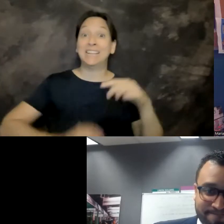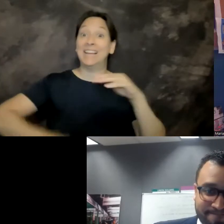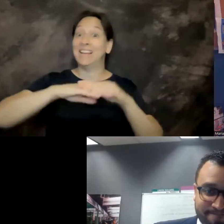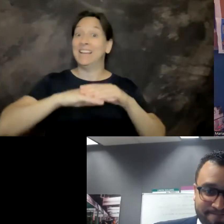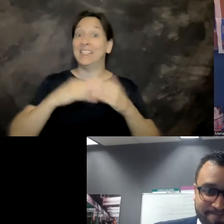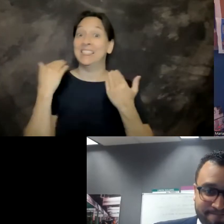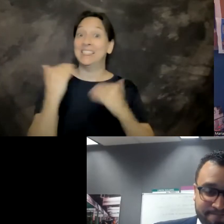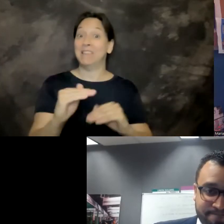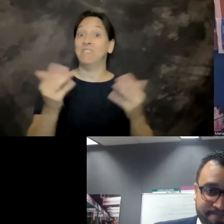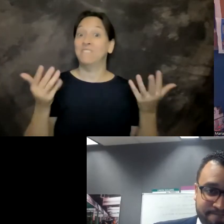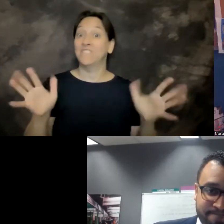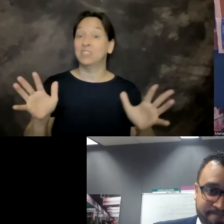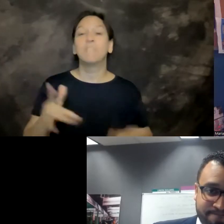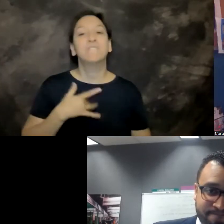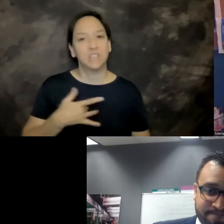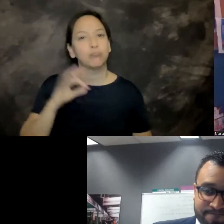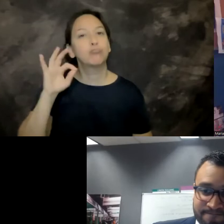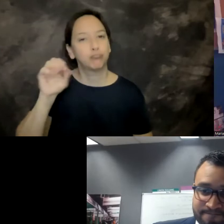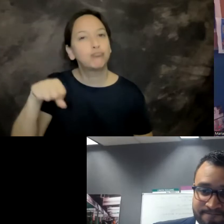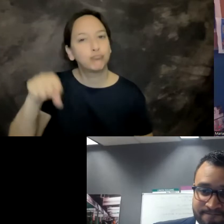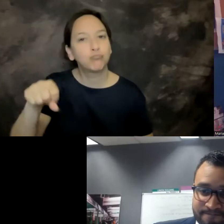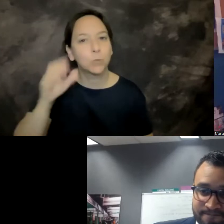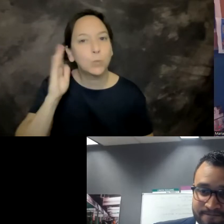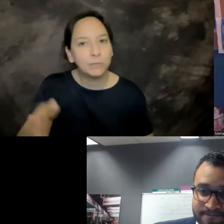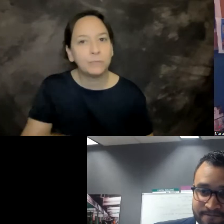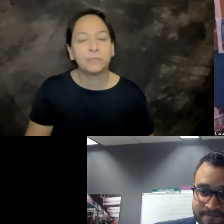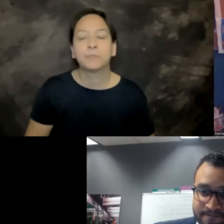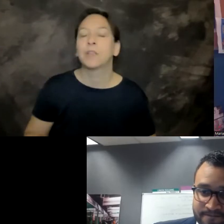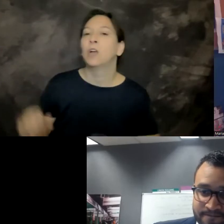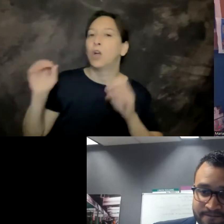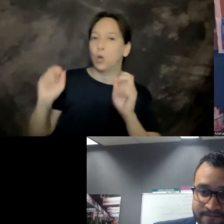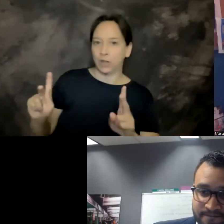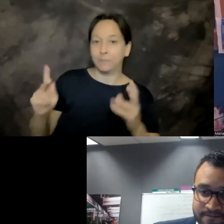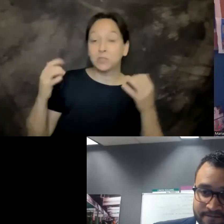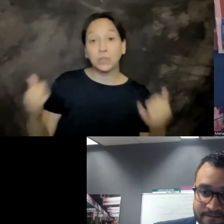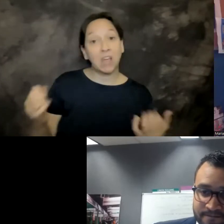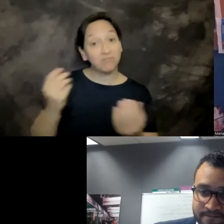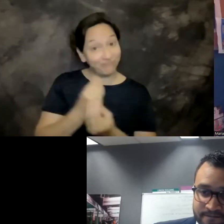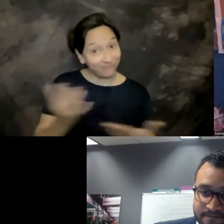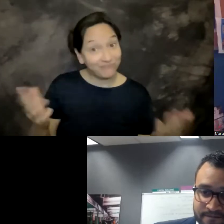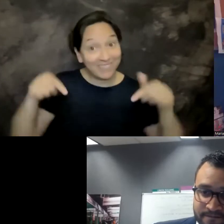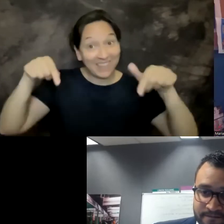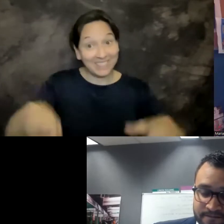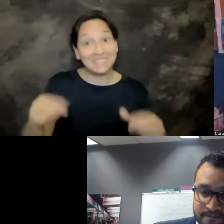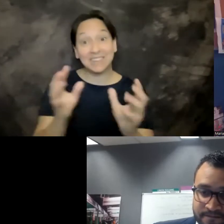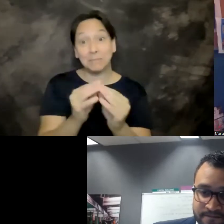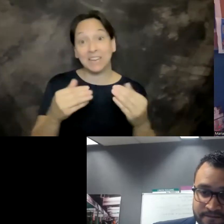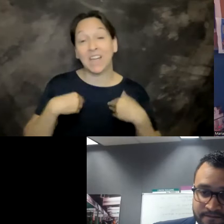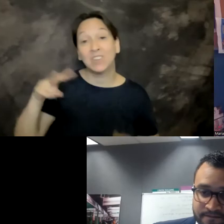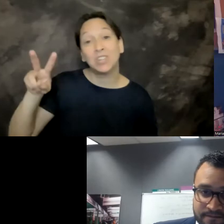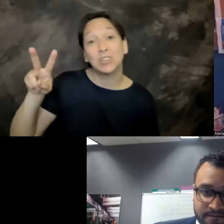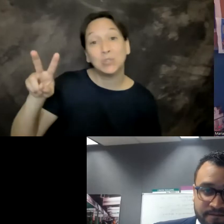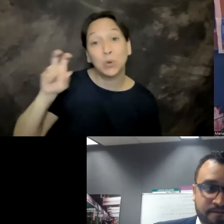Okay, so we're gonna attempt to do this just for your awareness. We have 260 people on the call right now, so we're going to